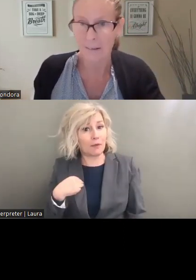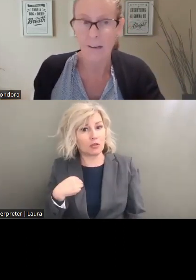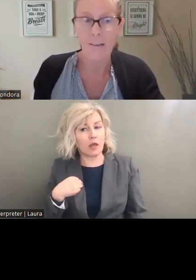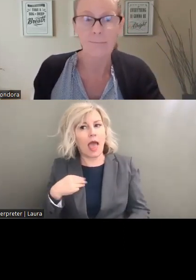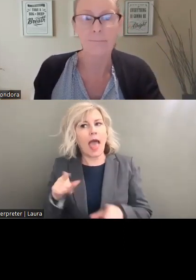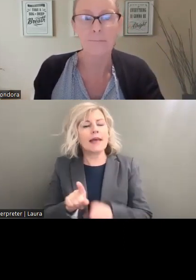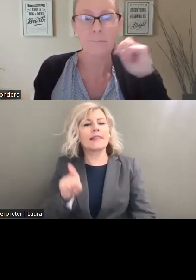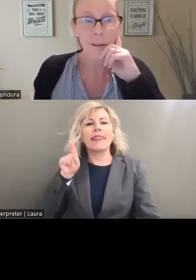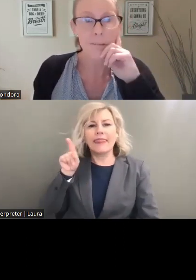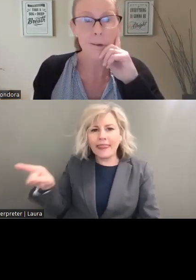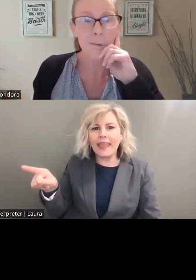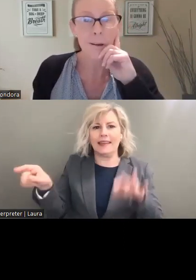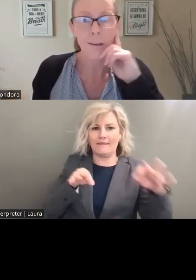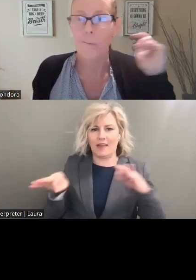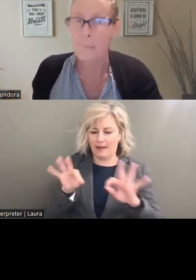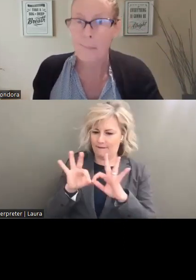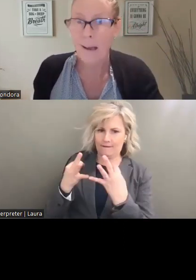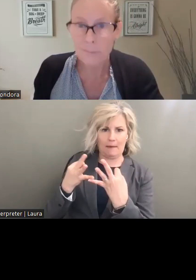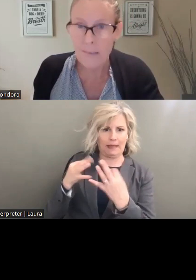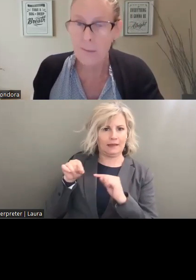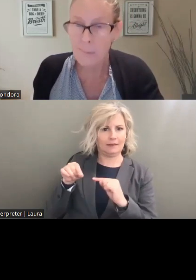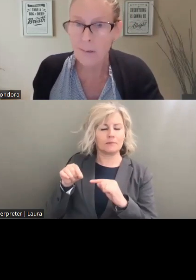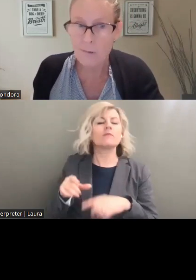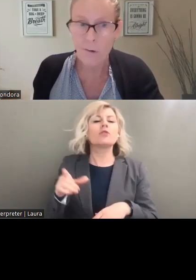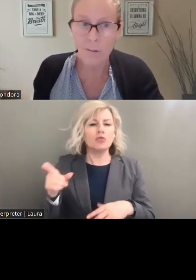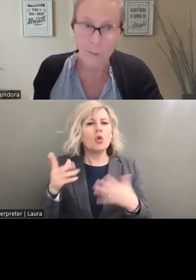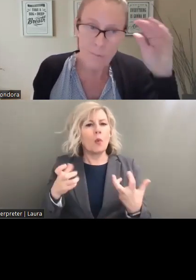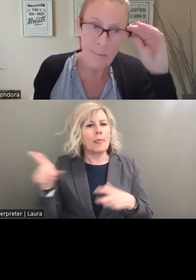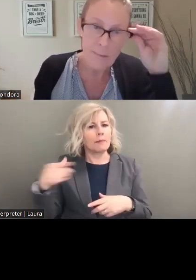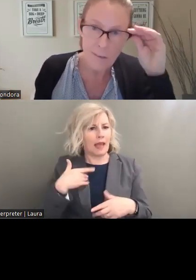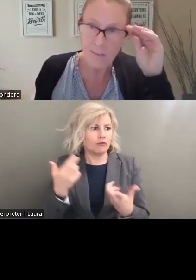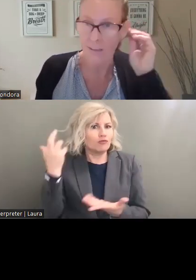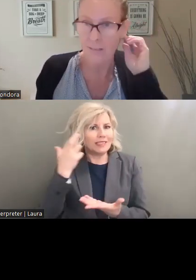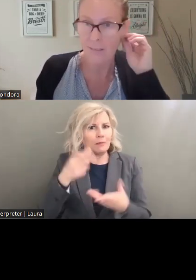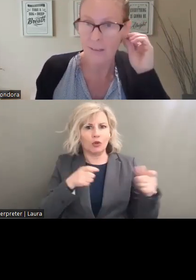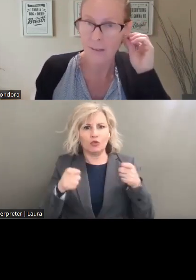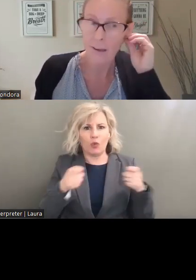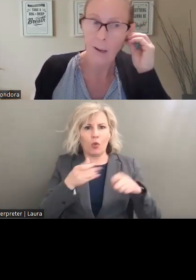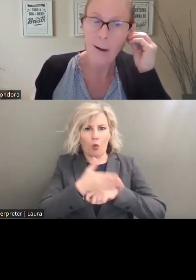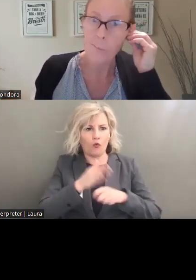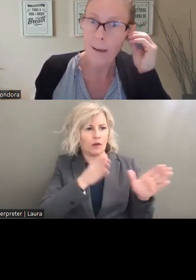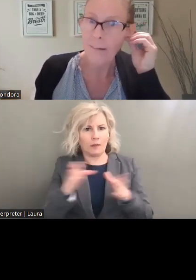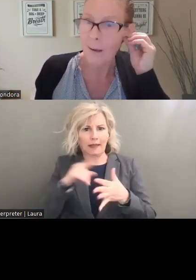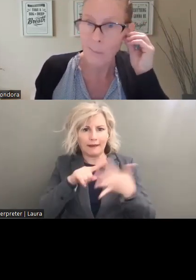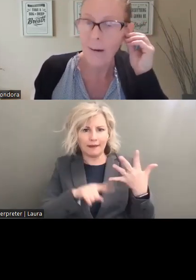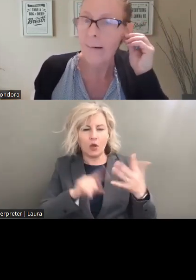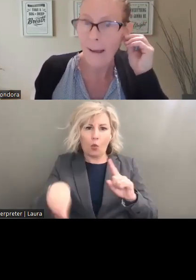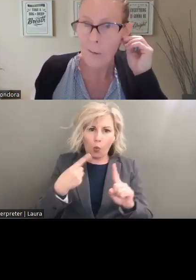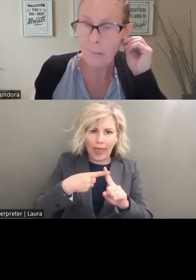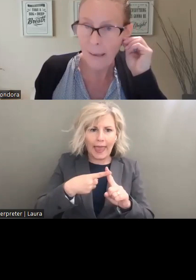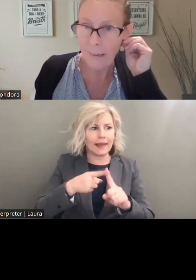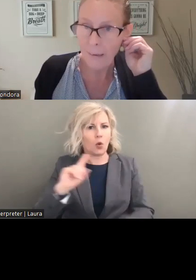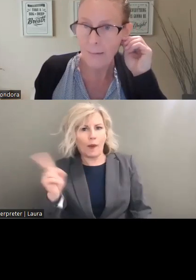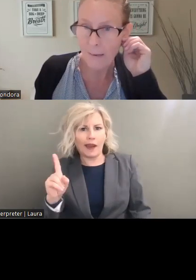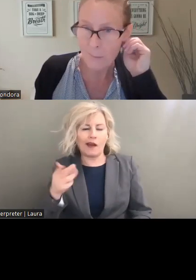it, okay? So you want people to have reasonable control over the logistics. about when, where, and